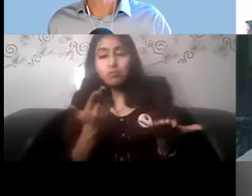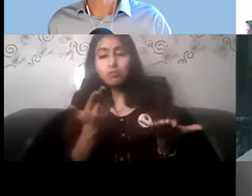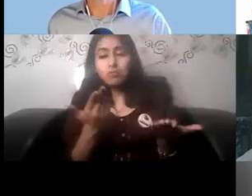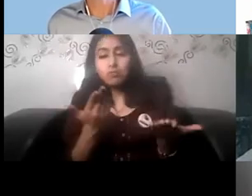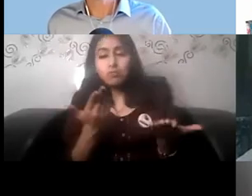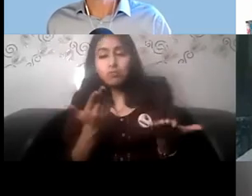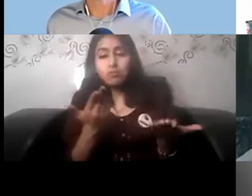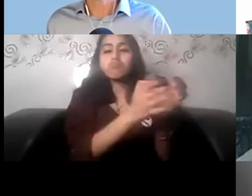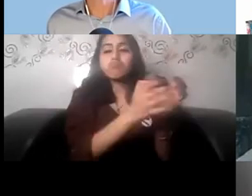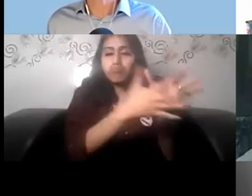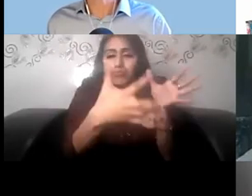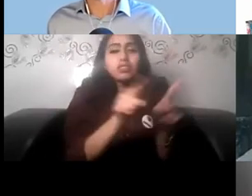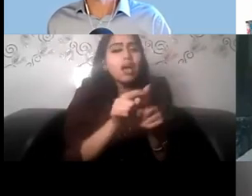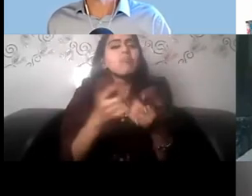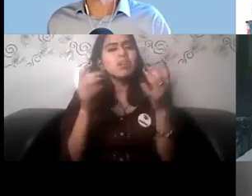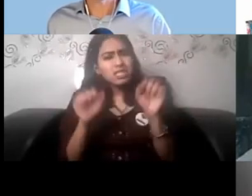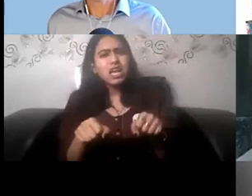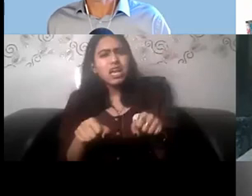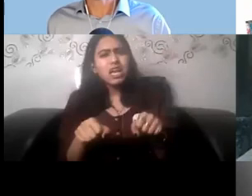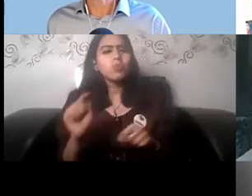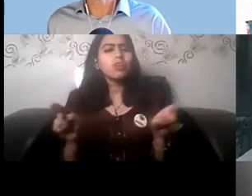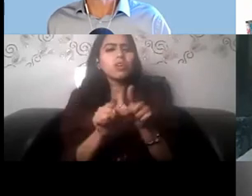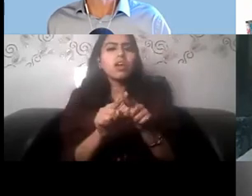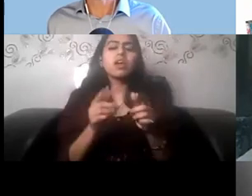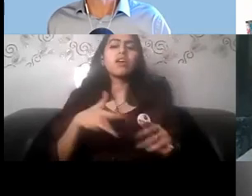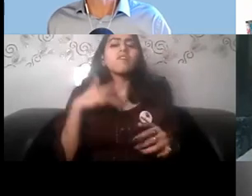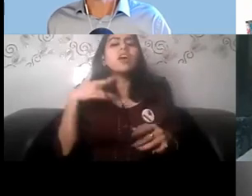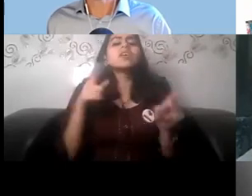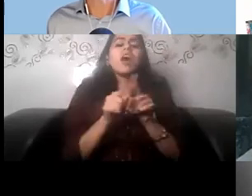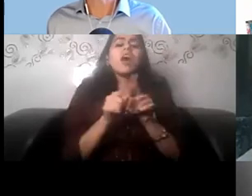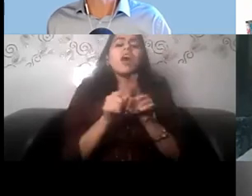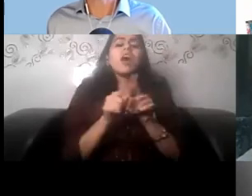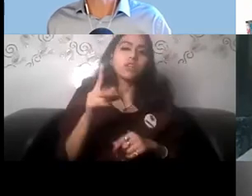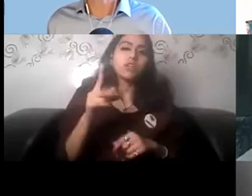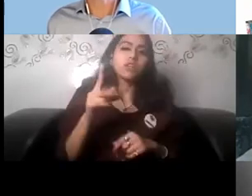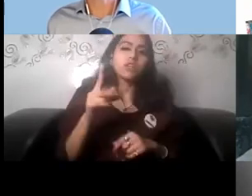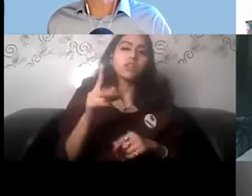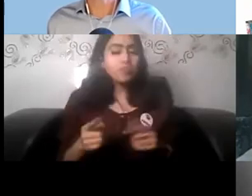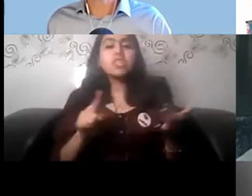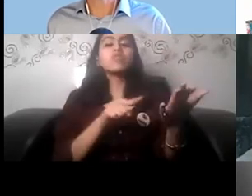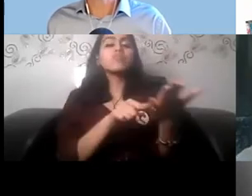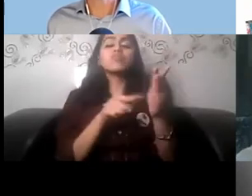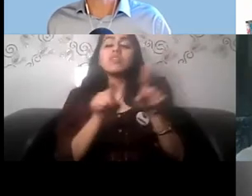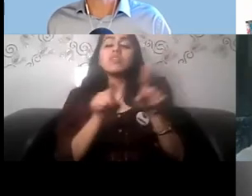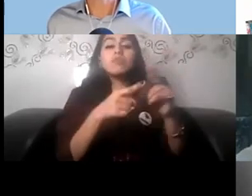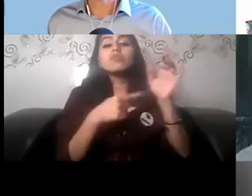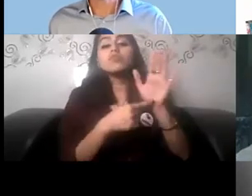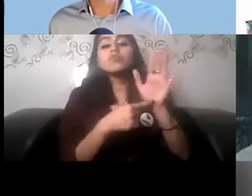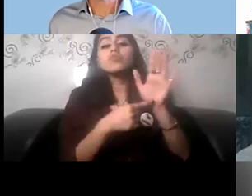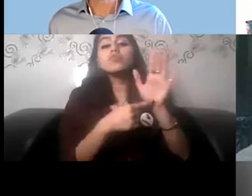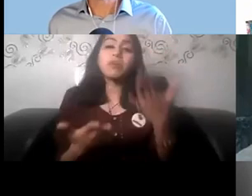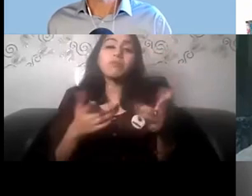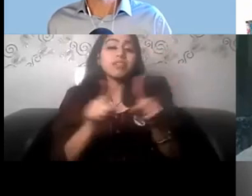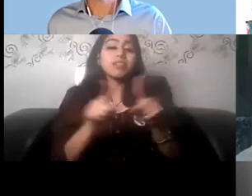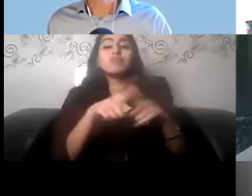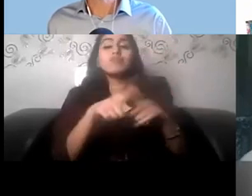population. So yeah, everything's pointing towards making them feel valued and making sure that when they are applying for